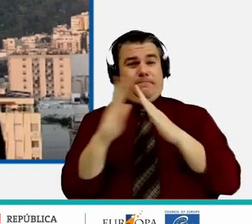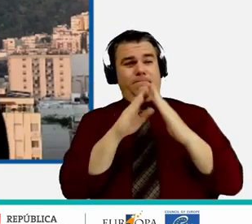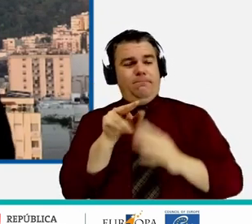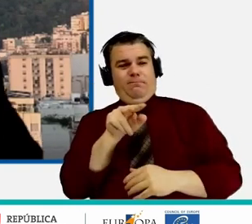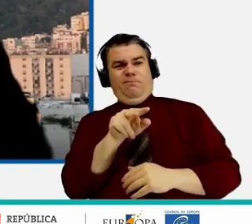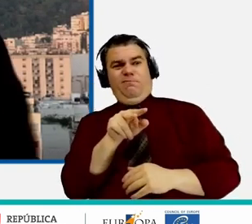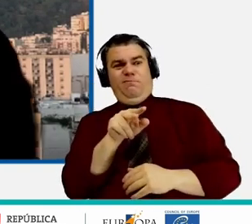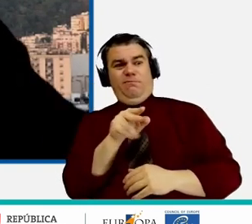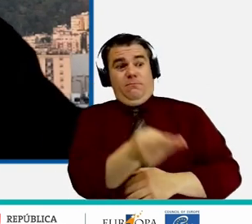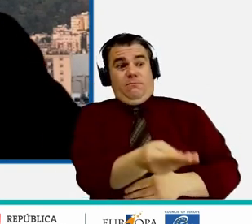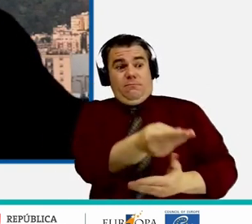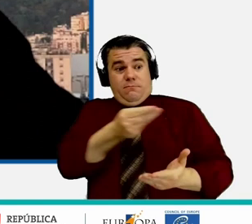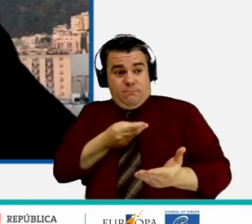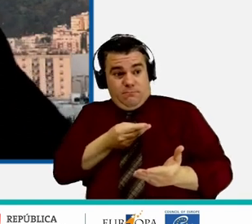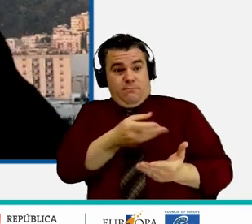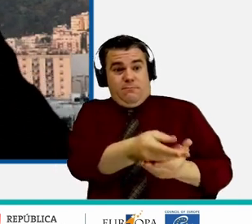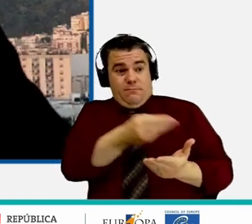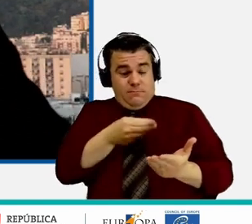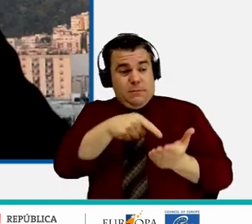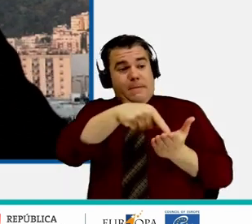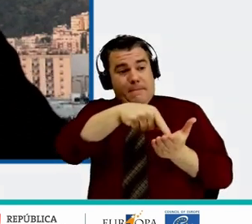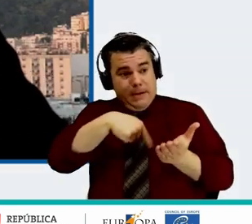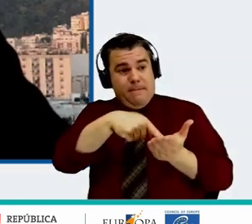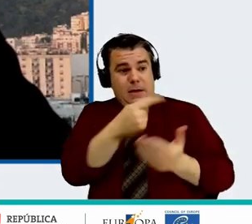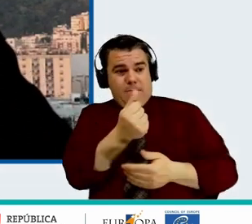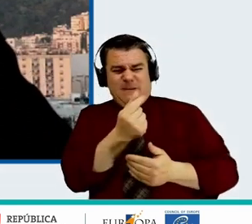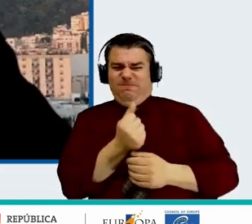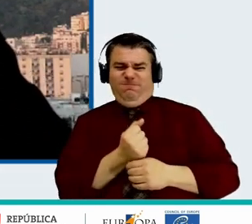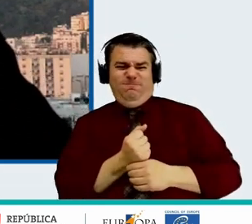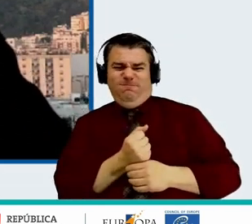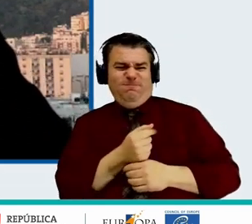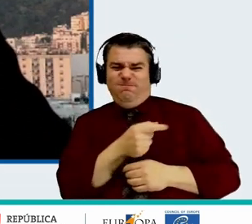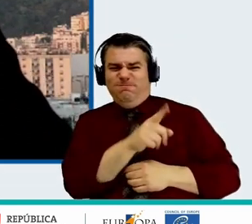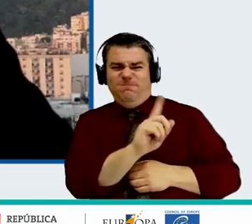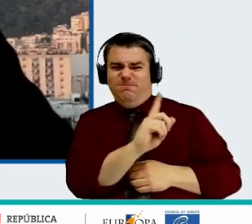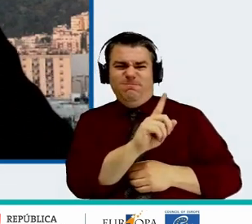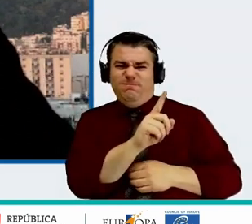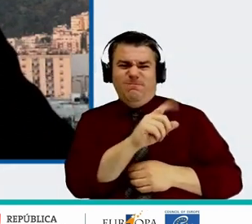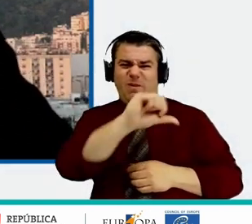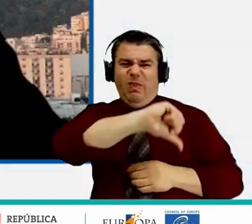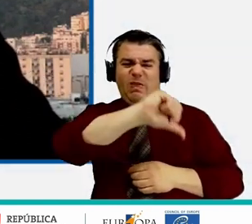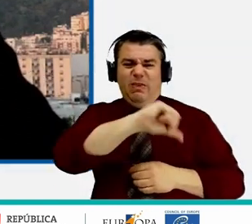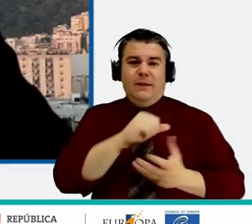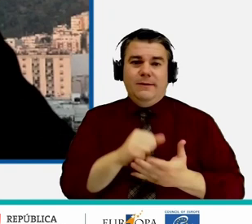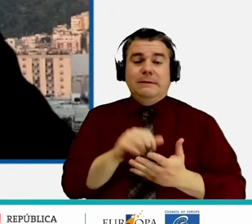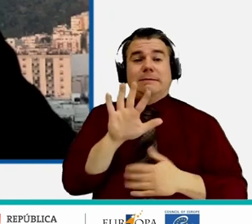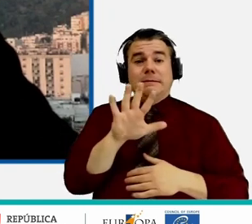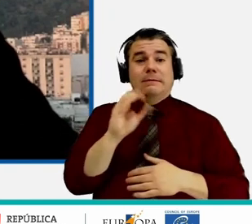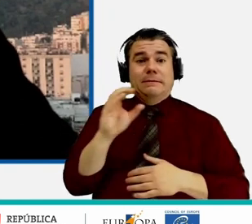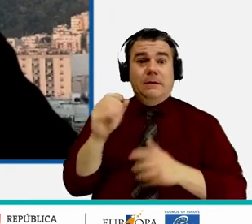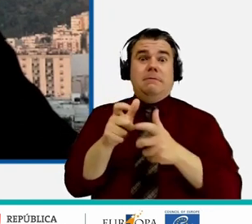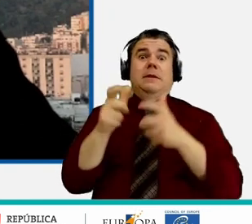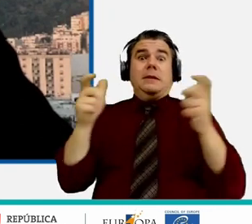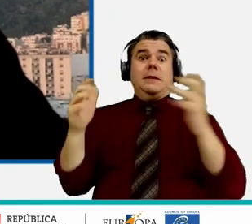has an interesting study that indicates that less than 5% of the 500 largest cities in the world is